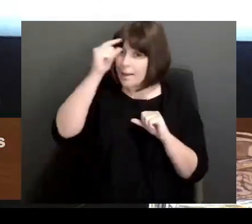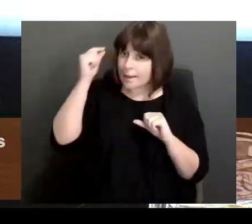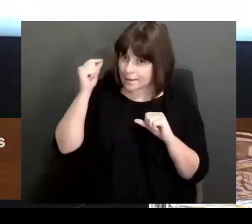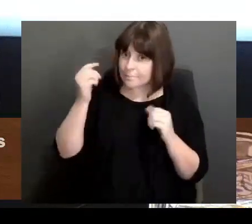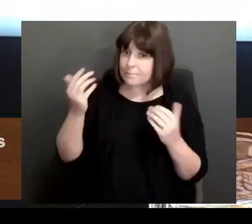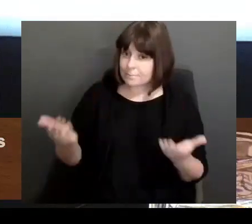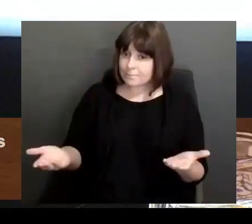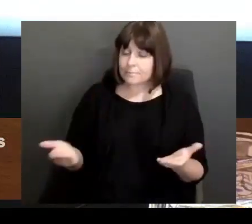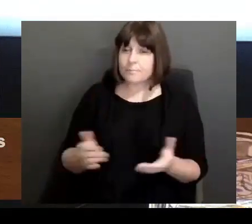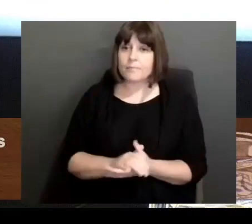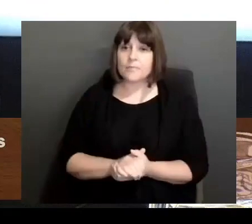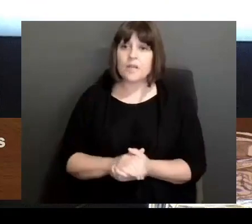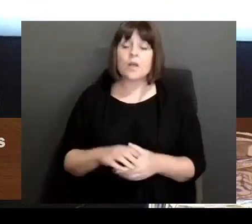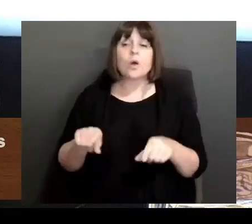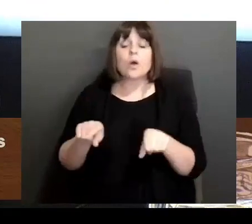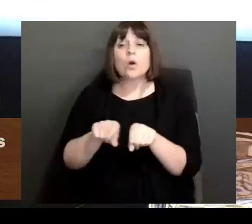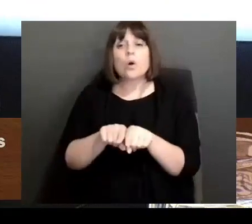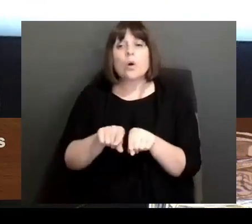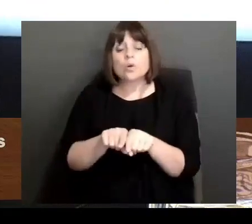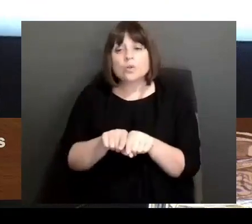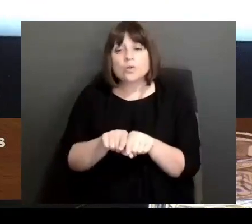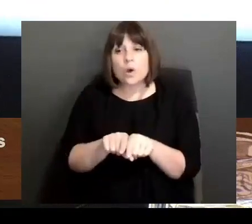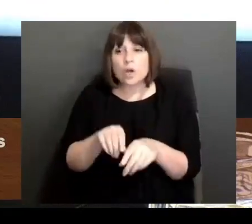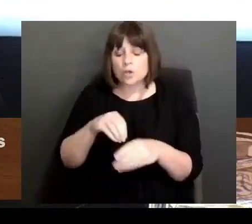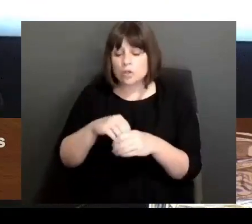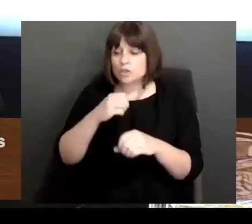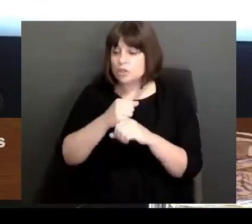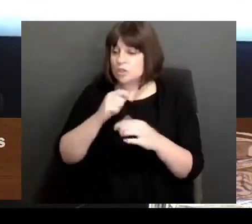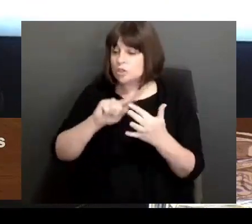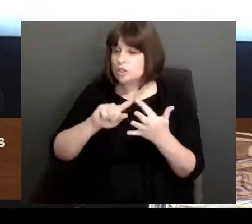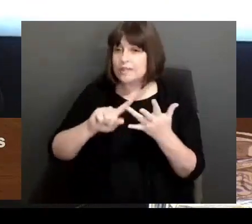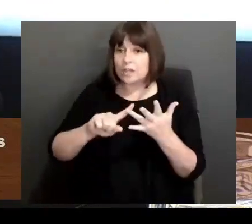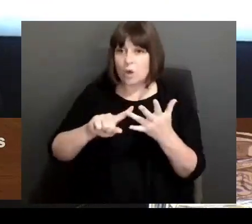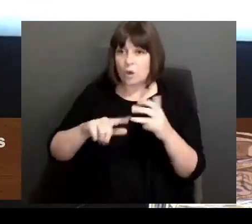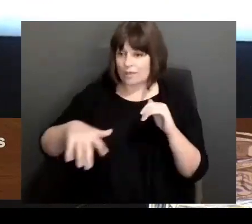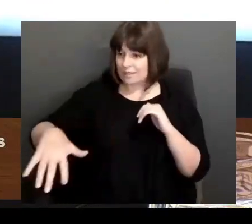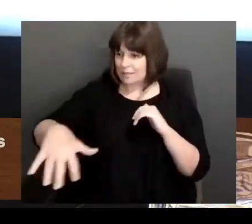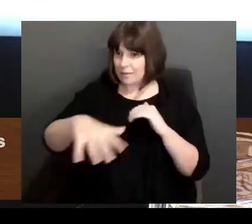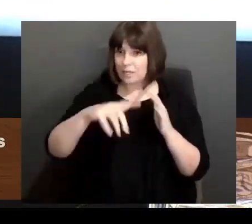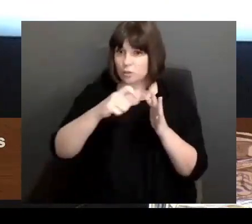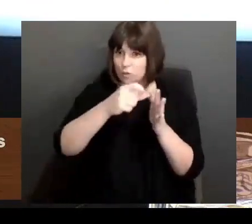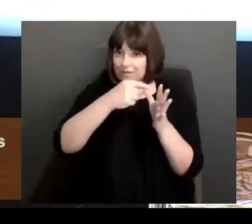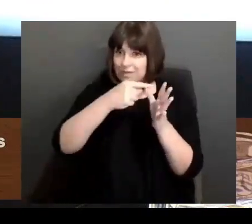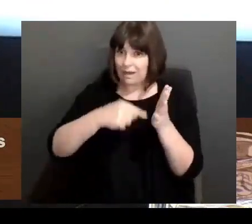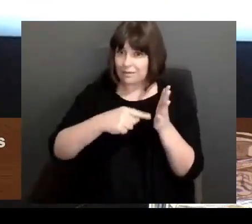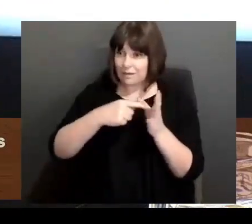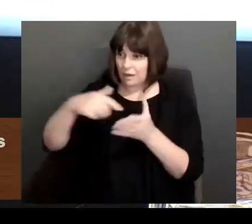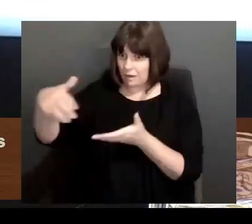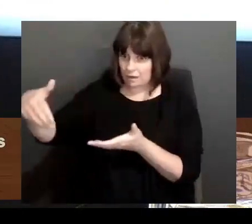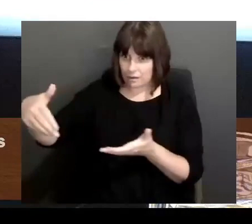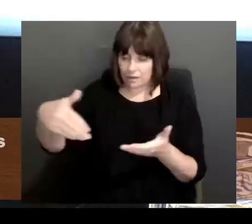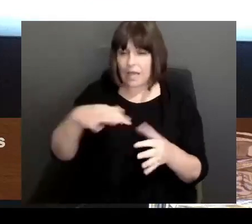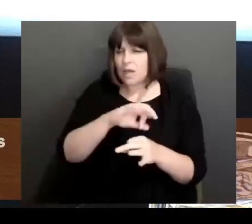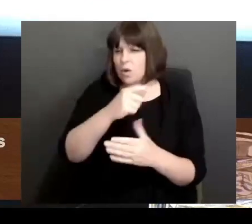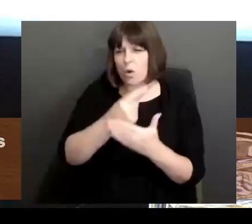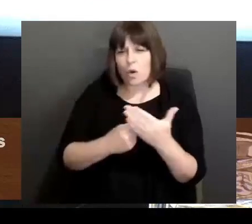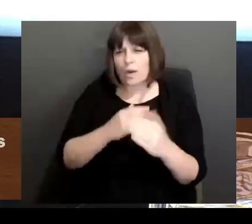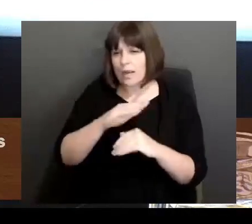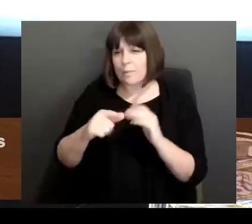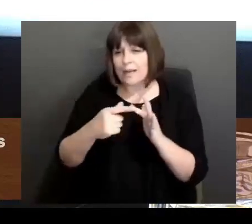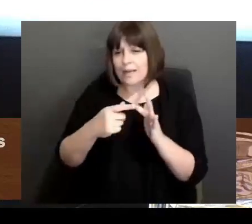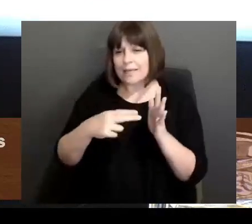So it also includes geospatial data inputs. And again, I know that the question is not just about an input,